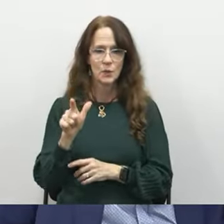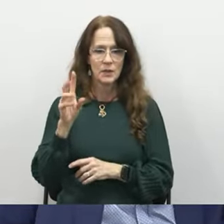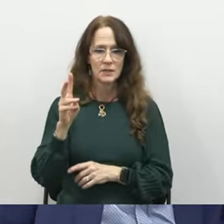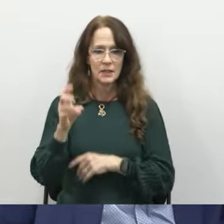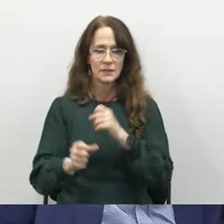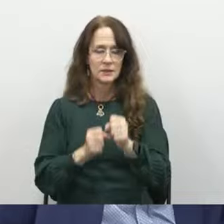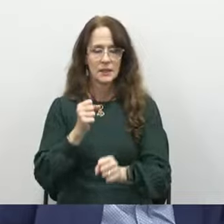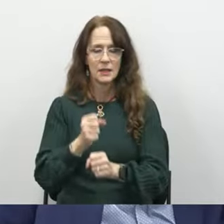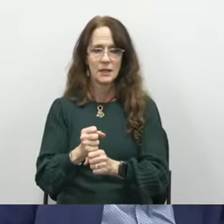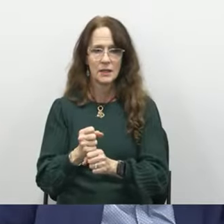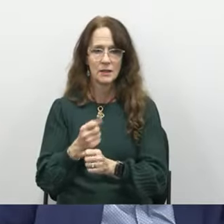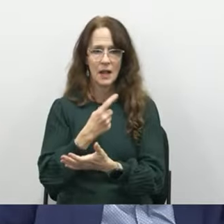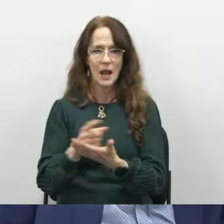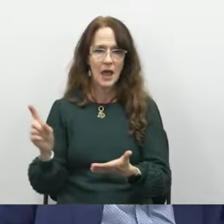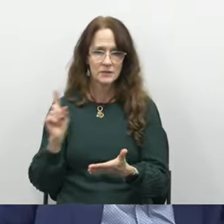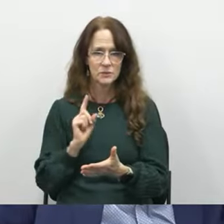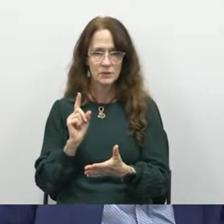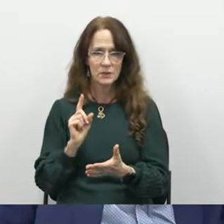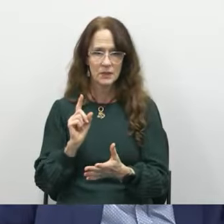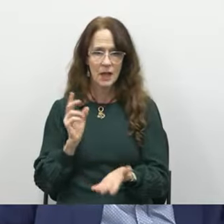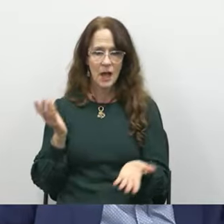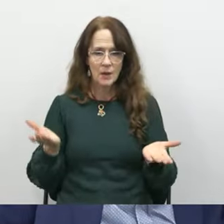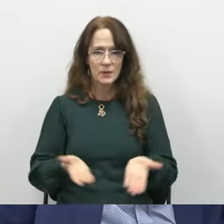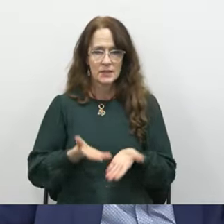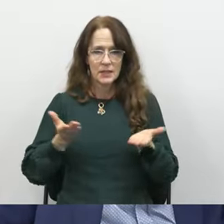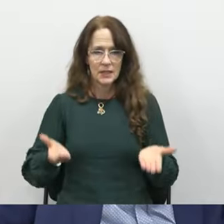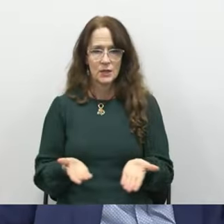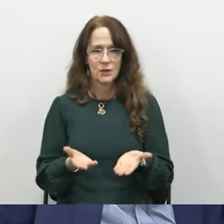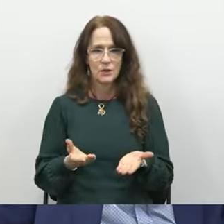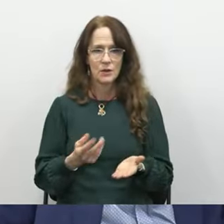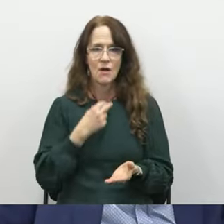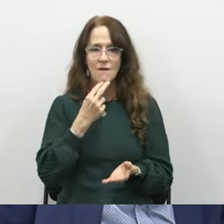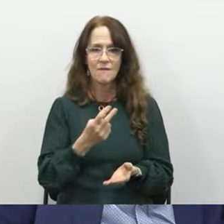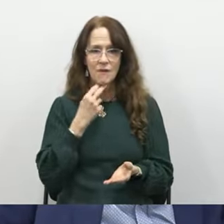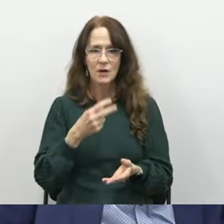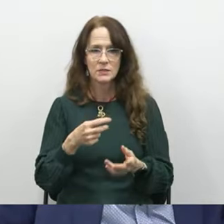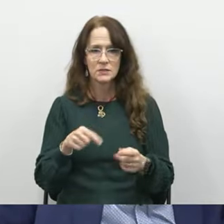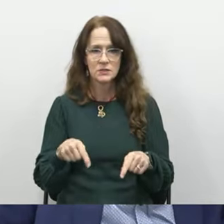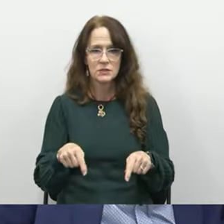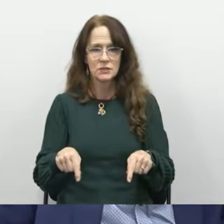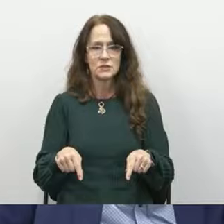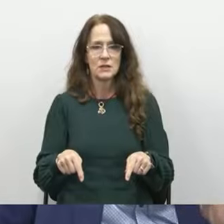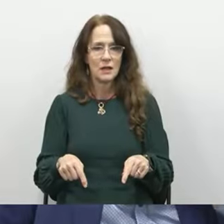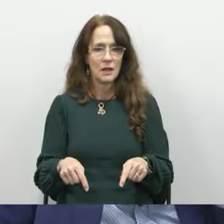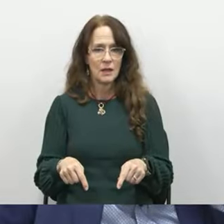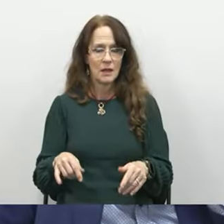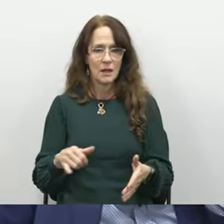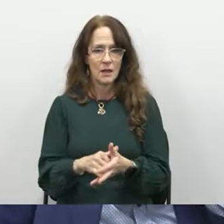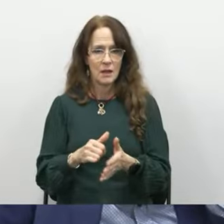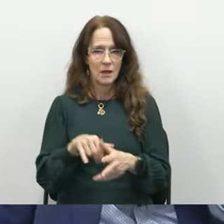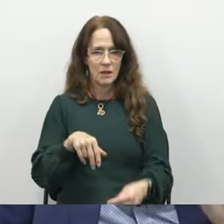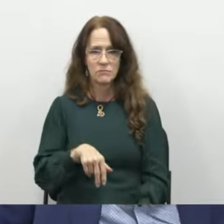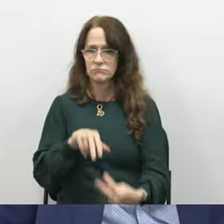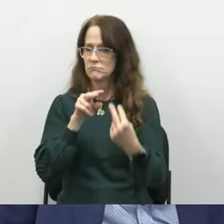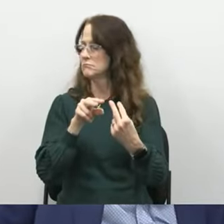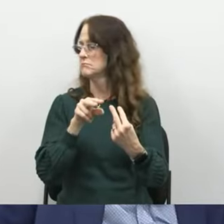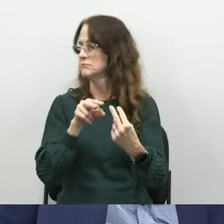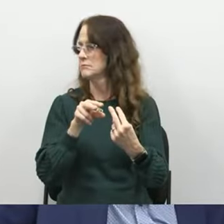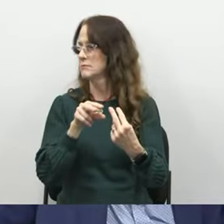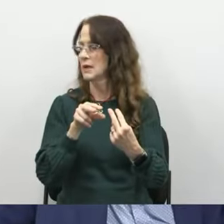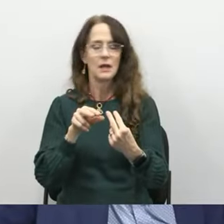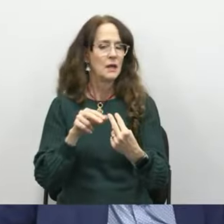years. Last week, I stood before you, voice shaking, unable to meet your eyes, not from